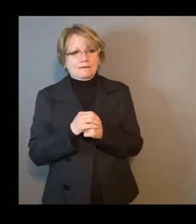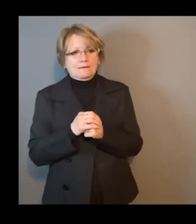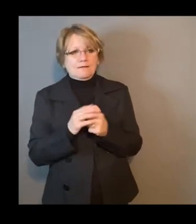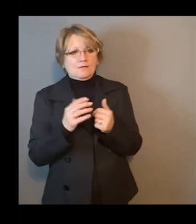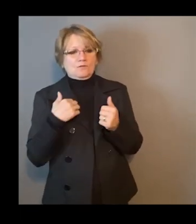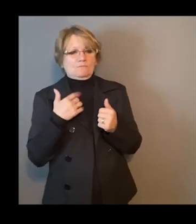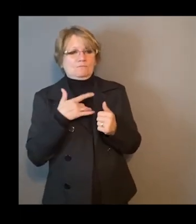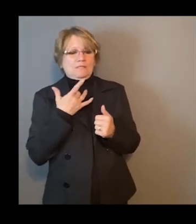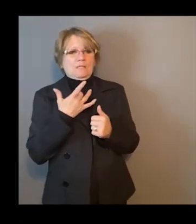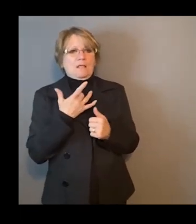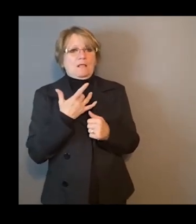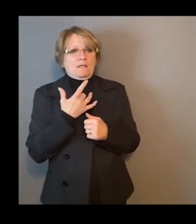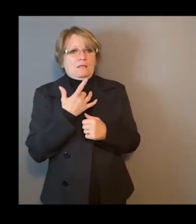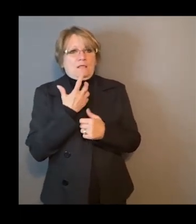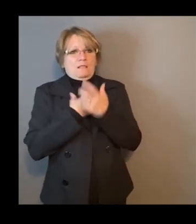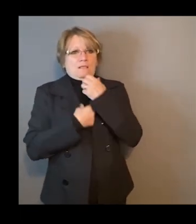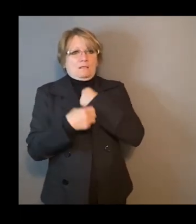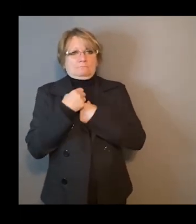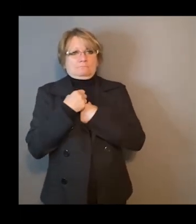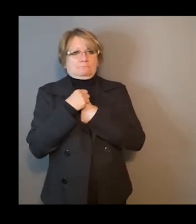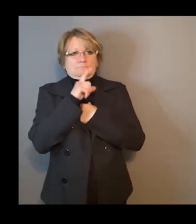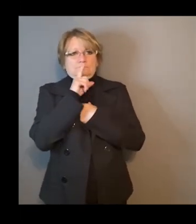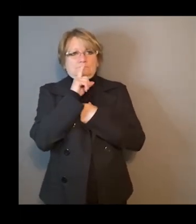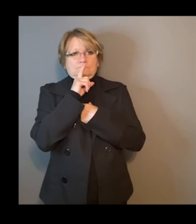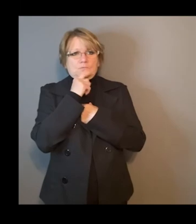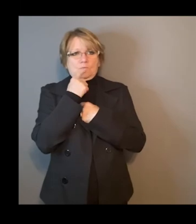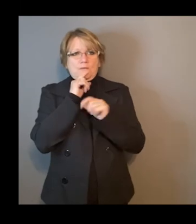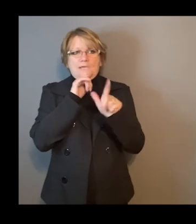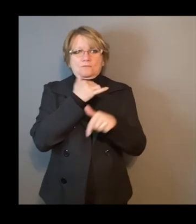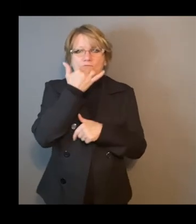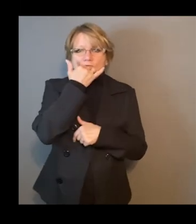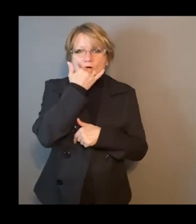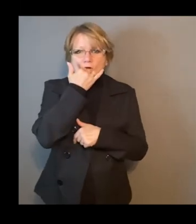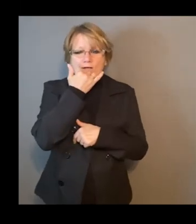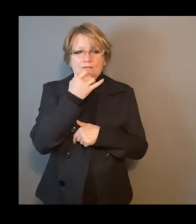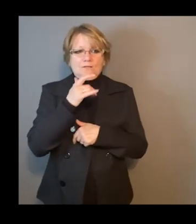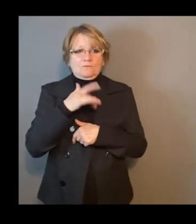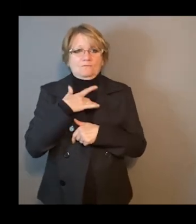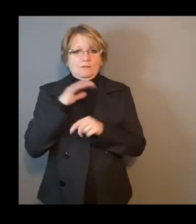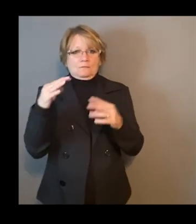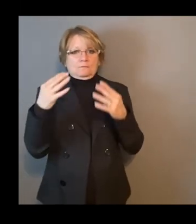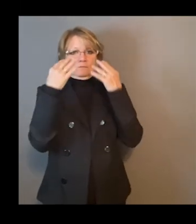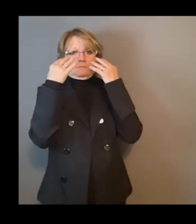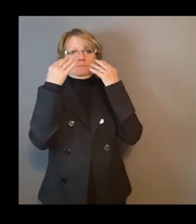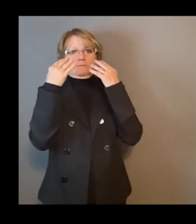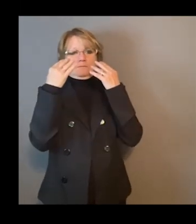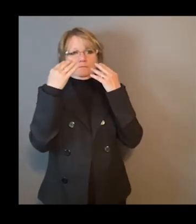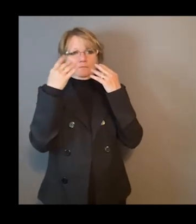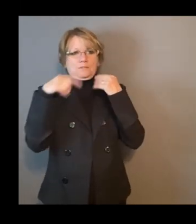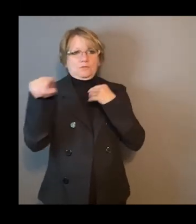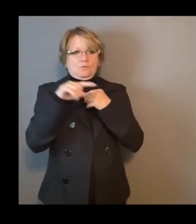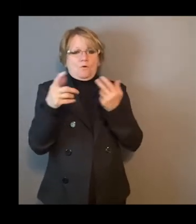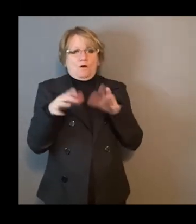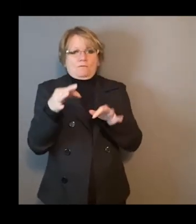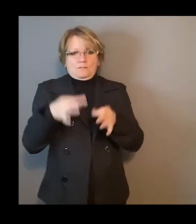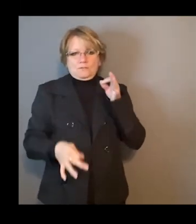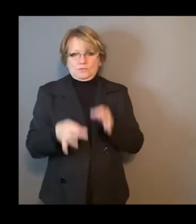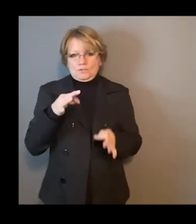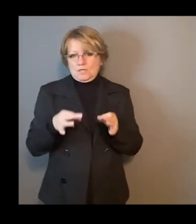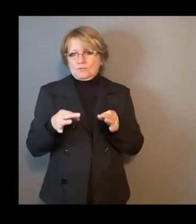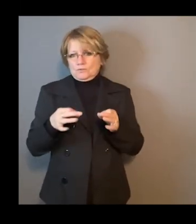You didn't want to say the wrong answer in the class because that can be intimidating because you feel that there's these